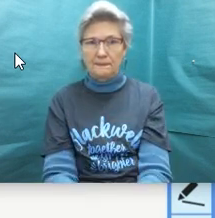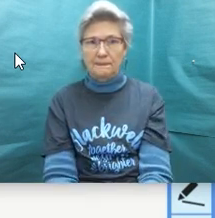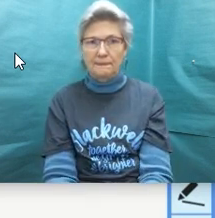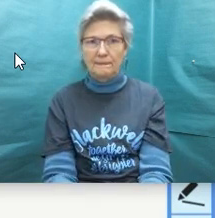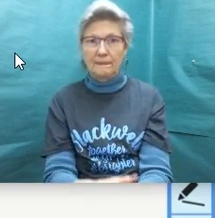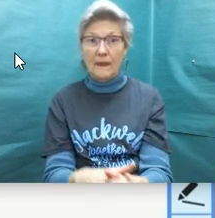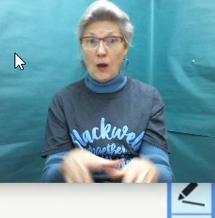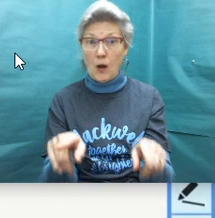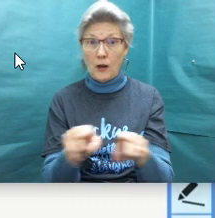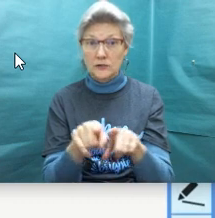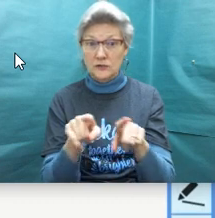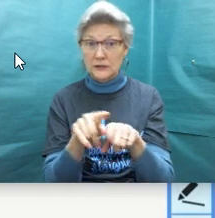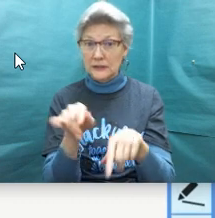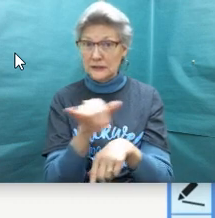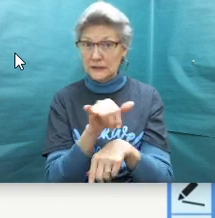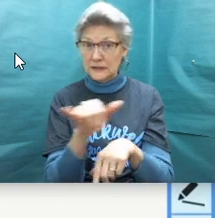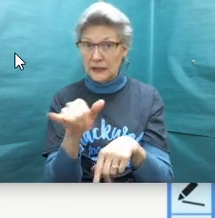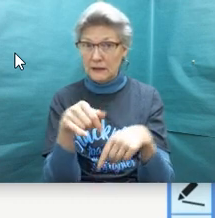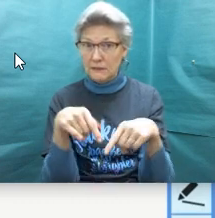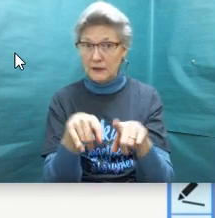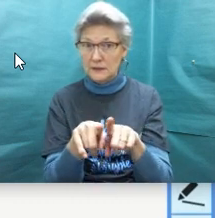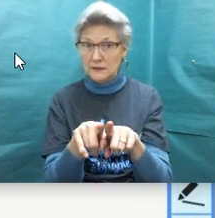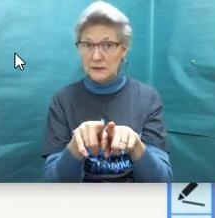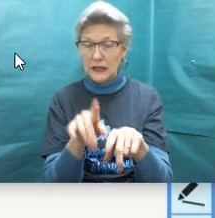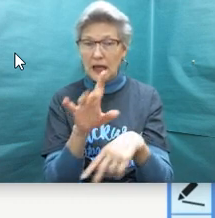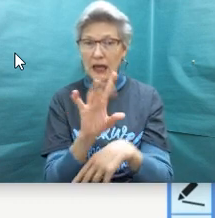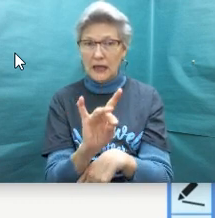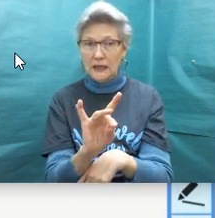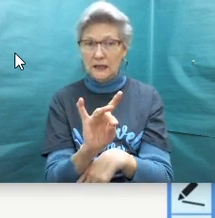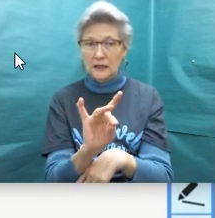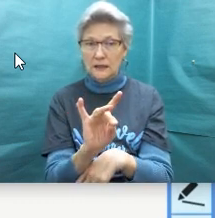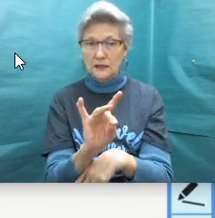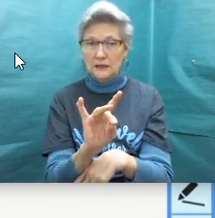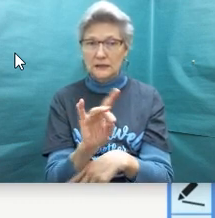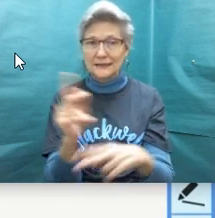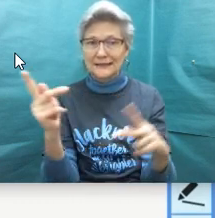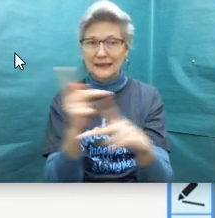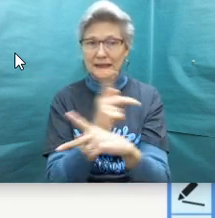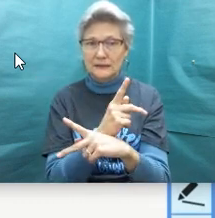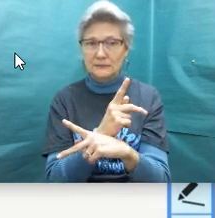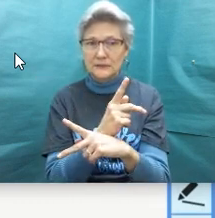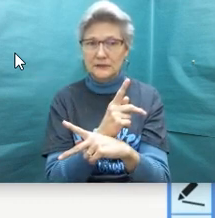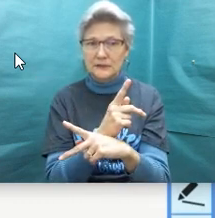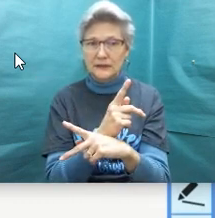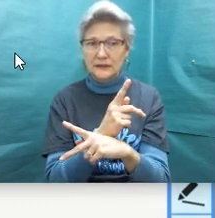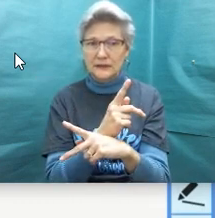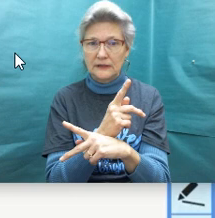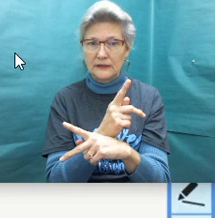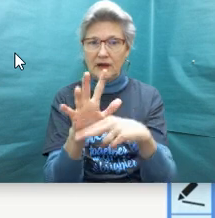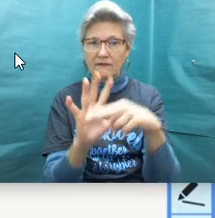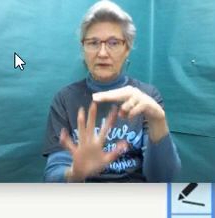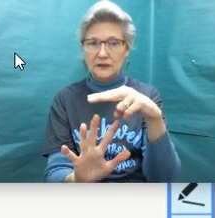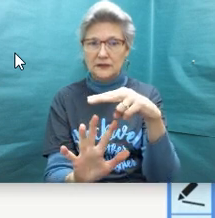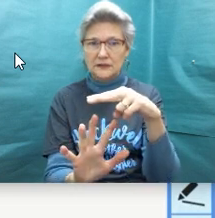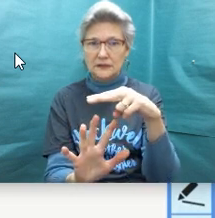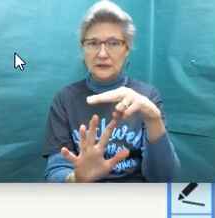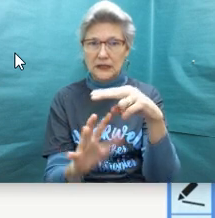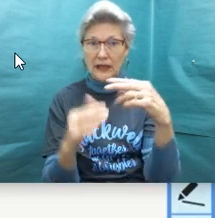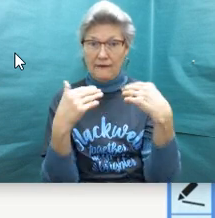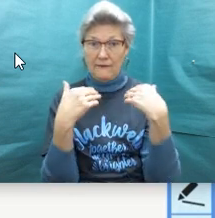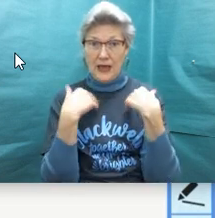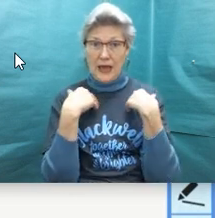So that also is the same as 8 times 5/5, because if I have